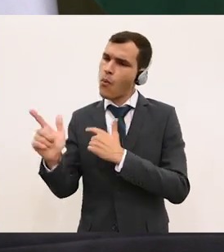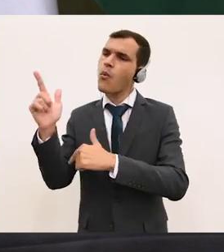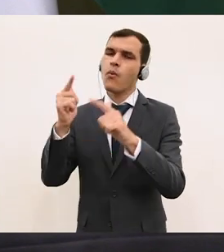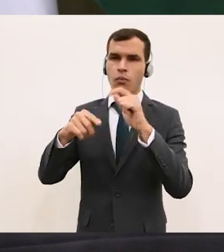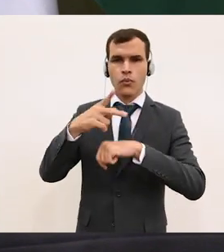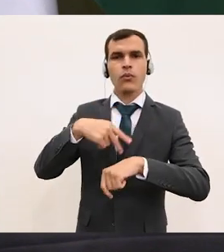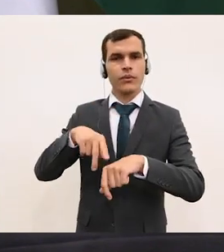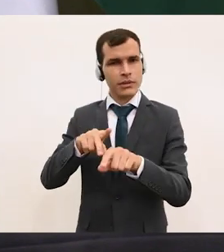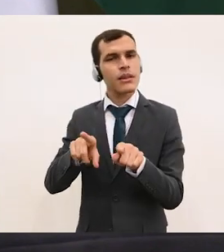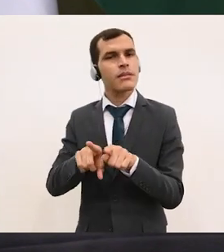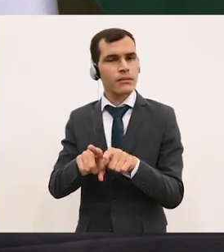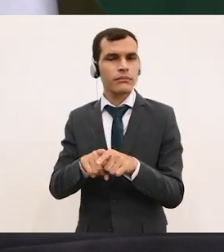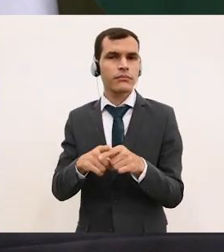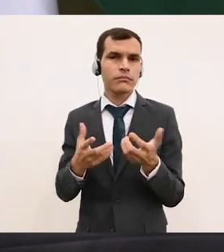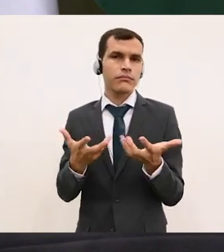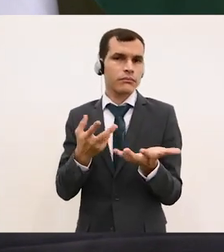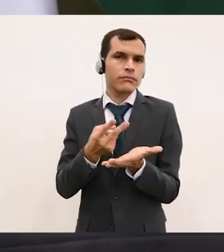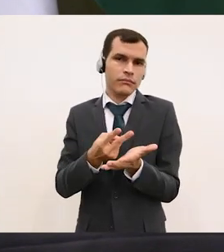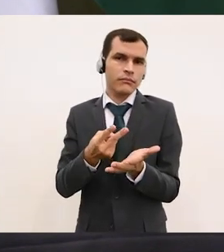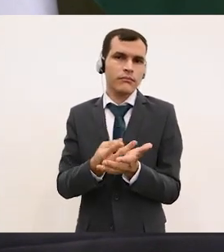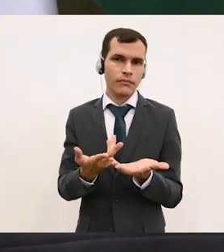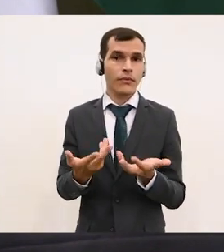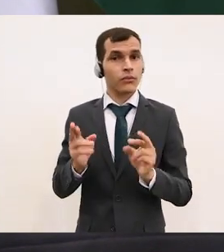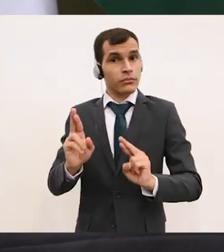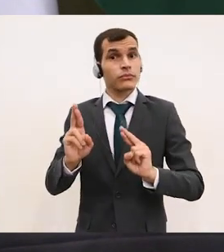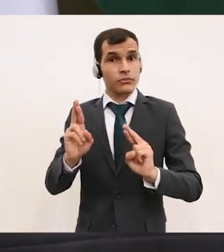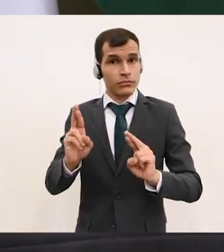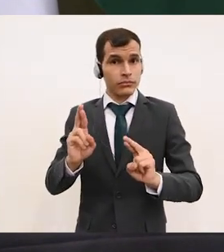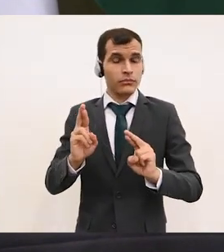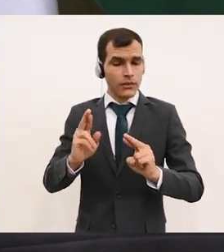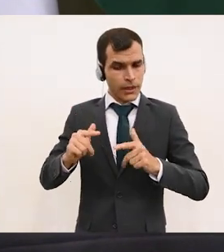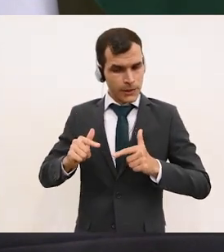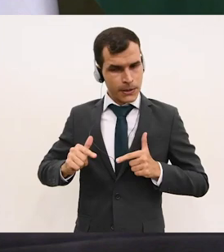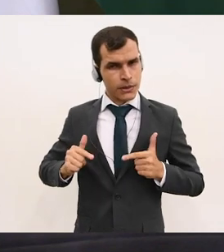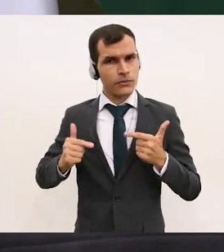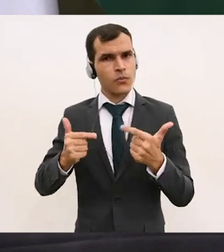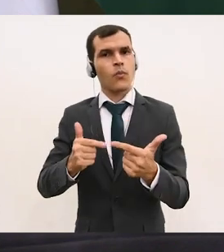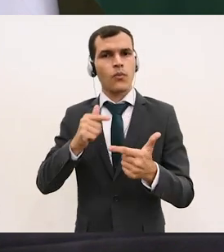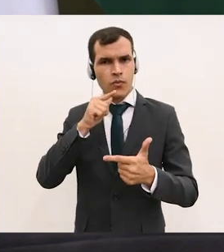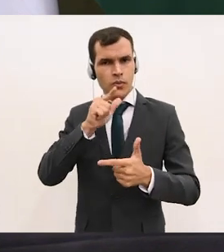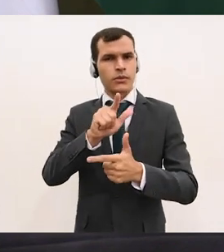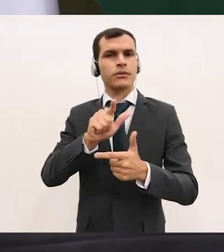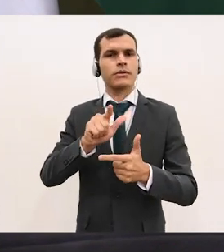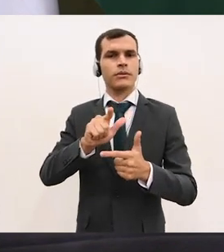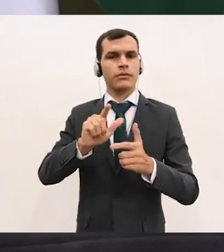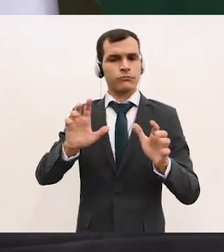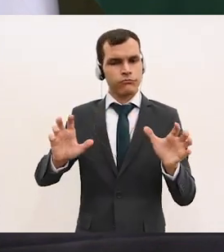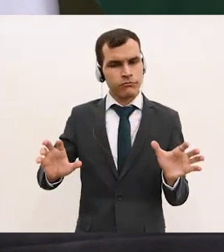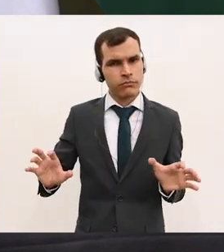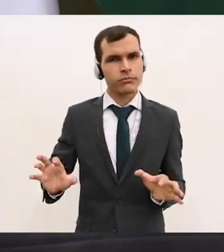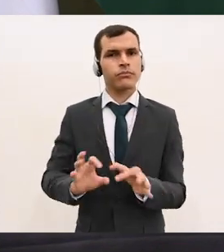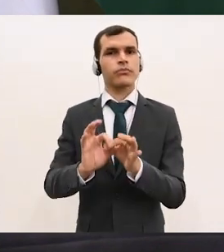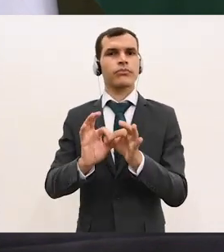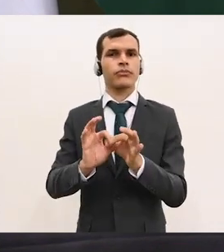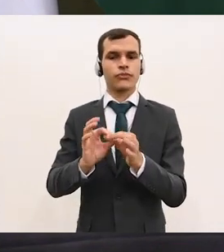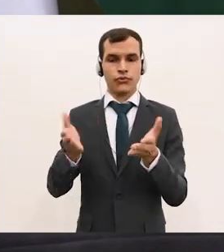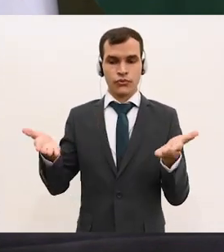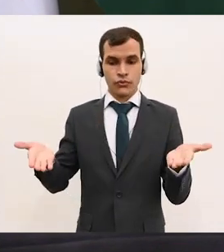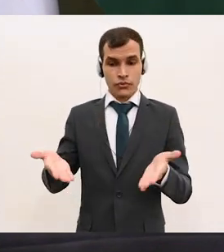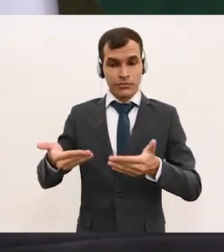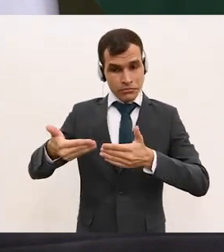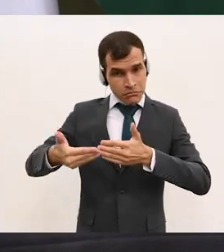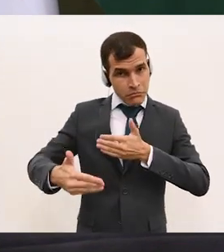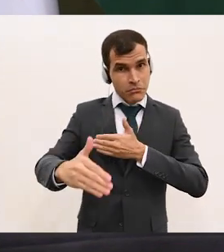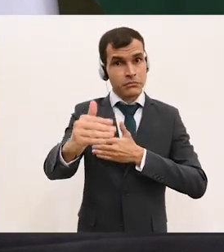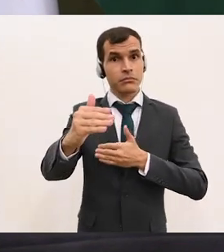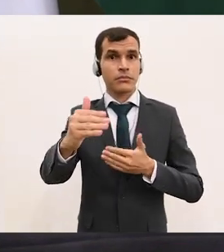and agree on a way forward, so that maybe before MC-13, we can see a reformed